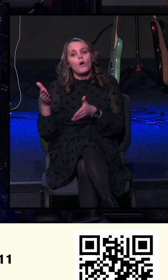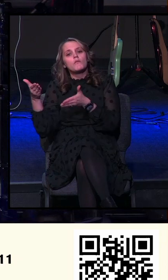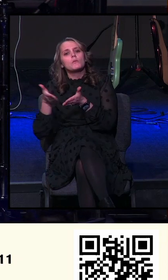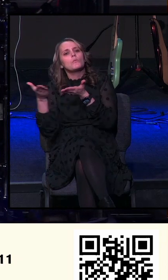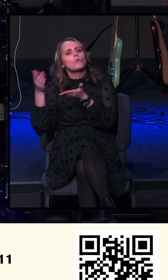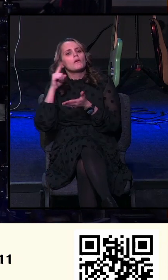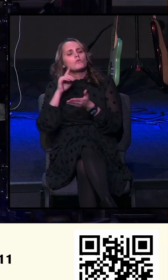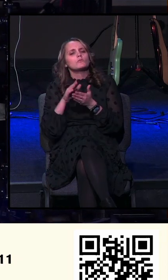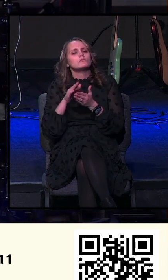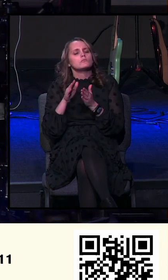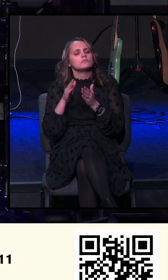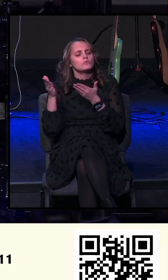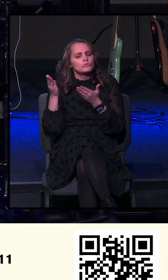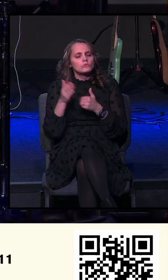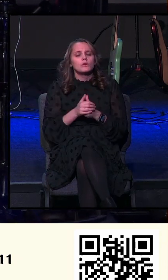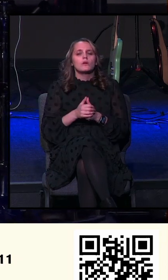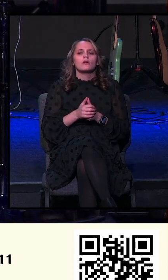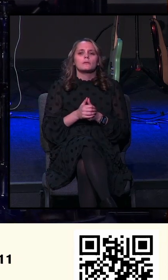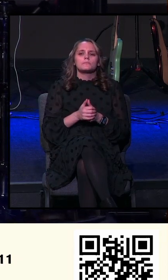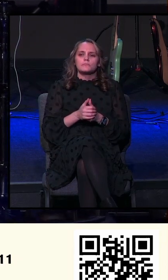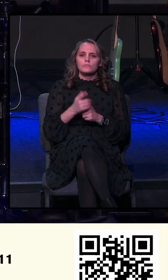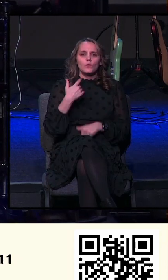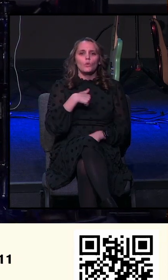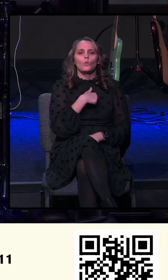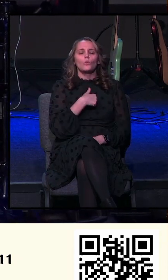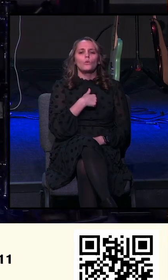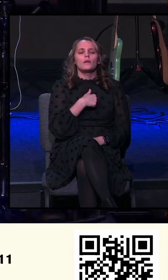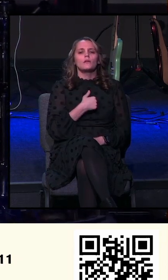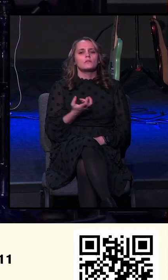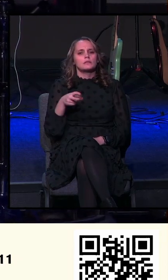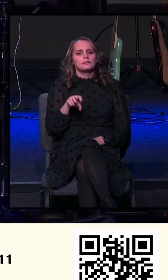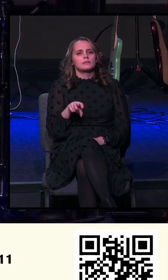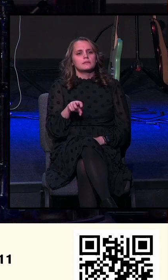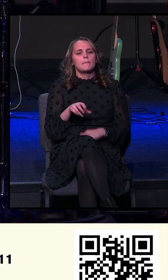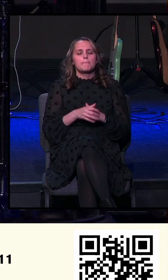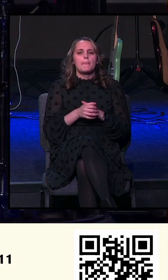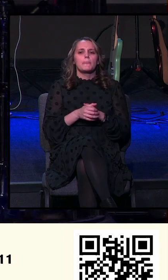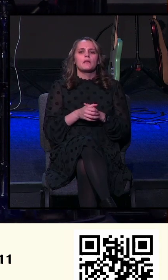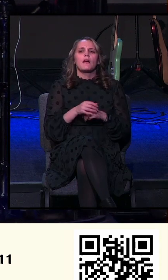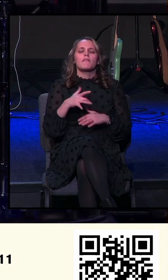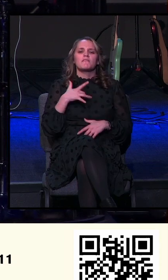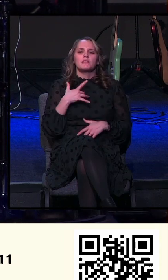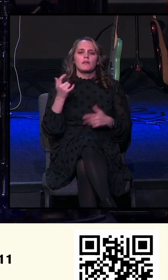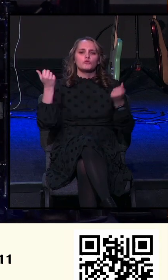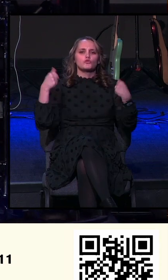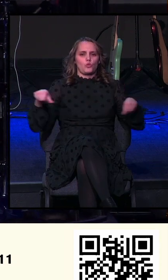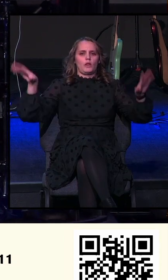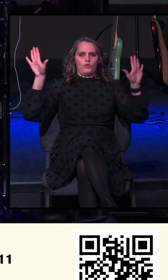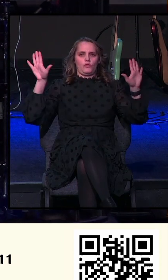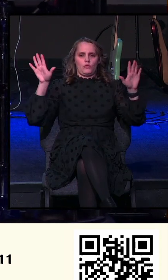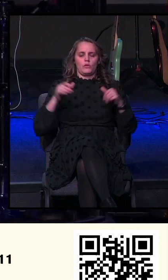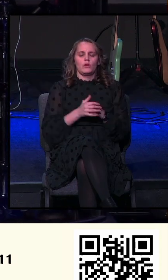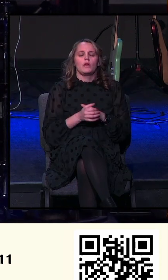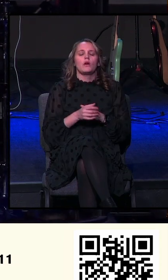you to put your hands in a posture of surrenderance, because you're, like, not only surrendering your tithes and offerings and everything, but